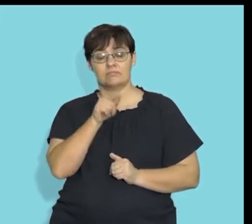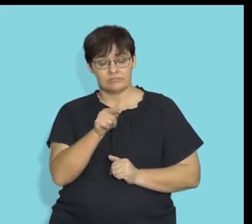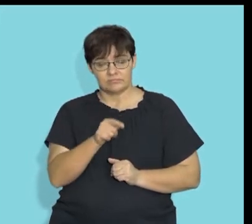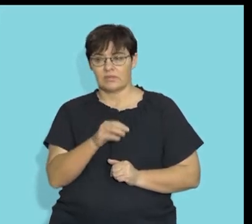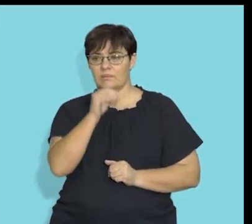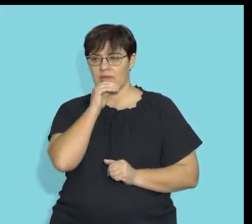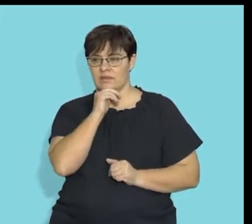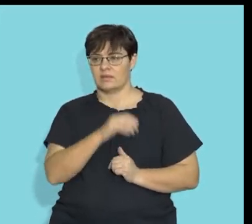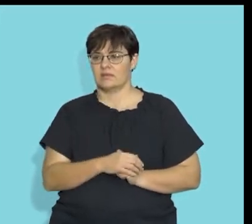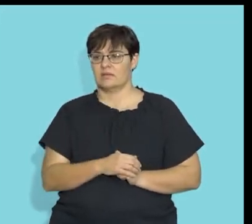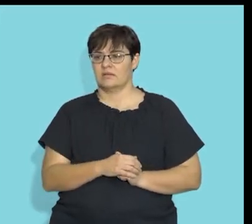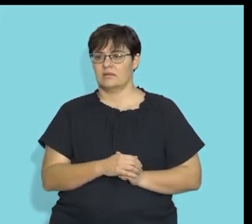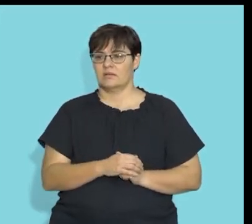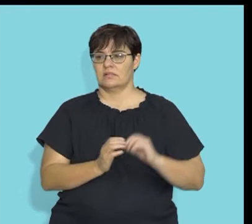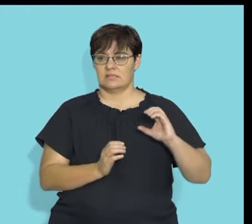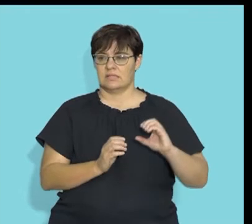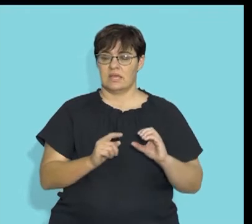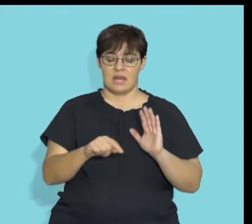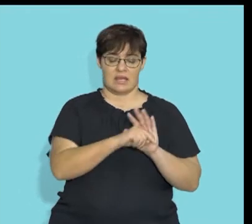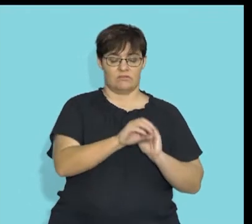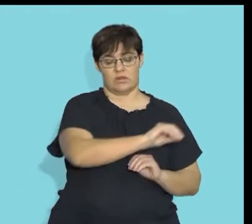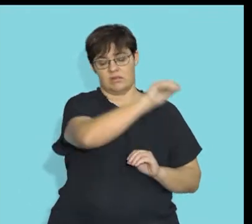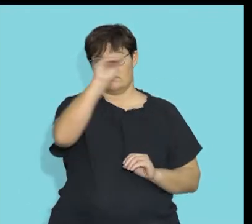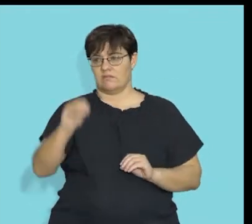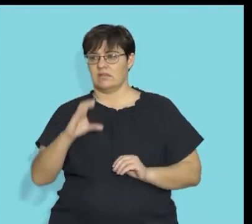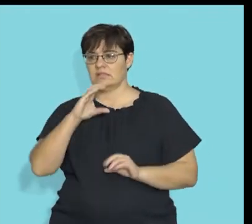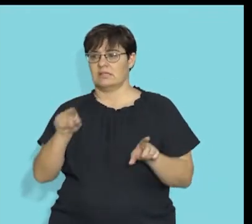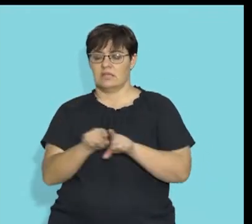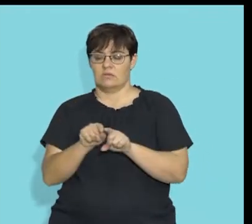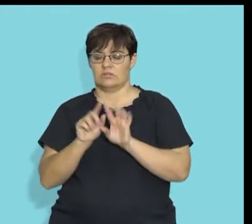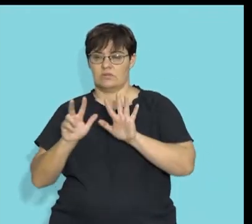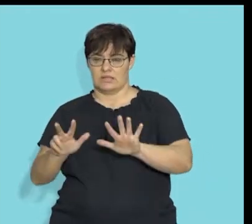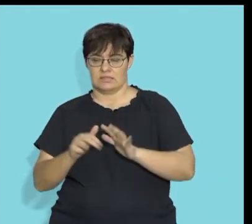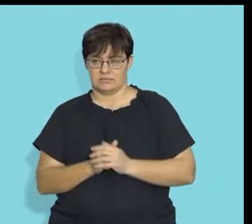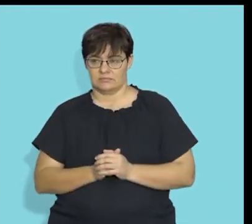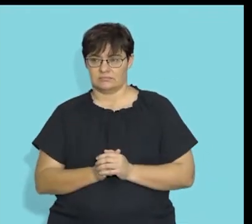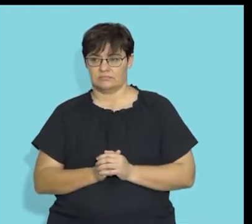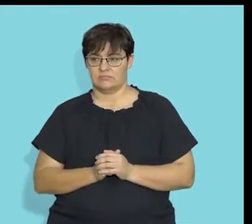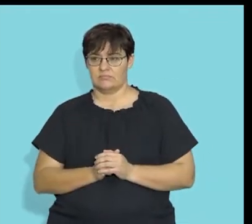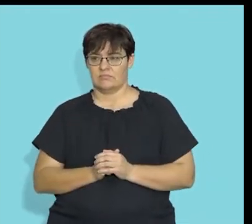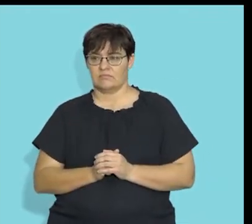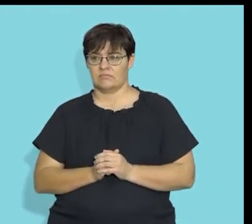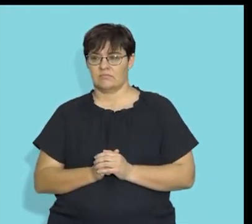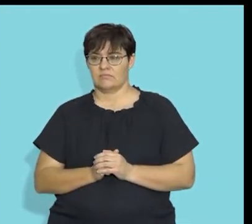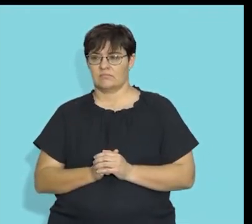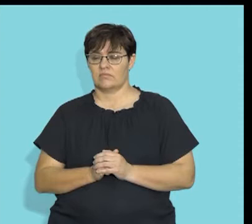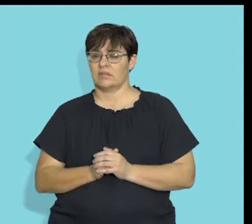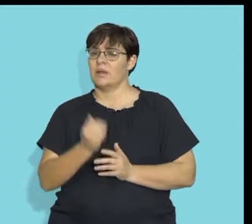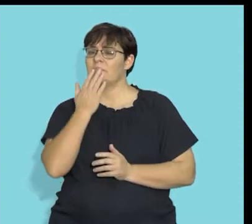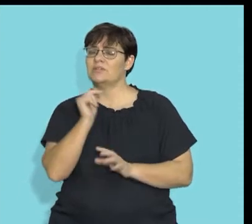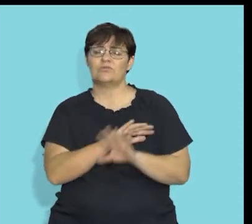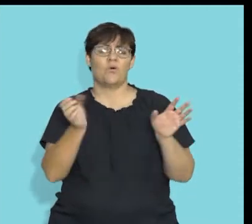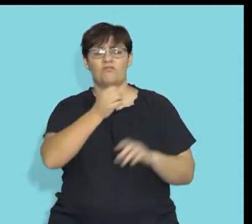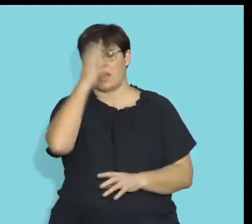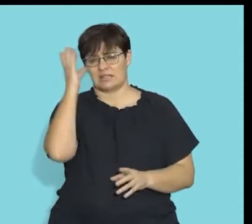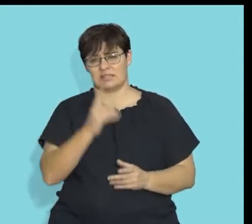This ultimately means that if I take the negative 3 over, C will be equal to 8. At this point, please